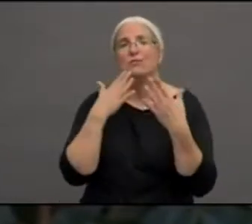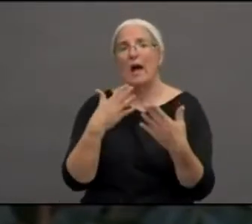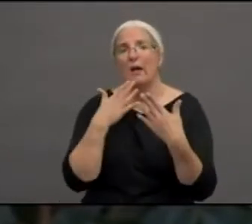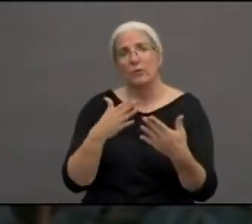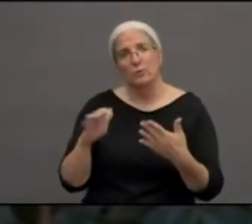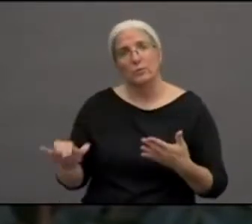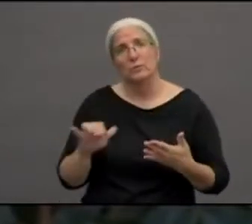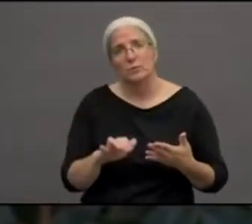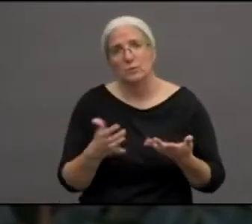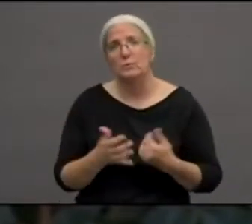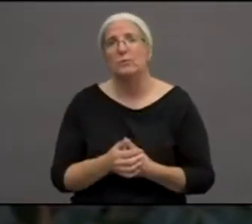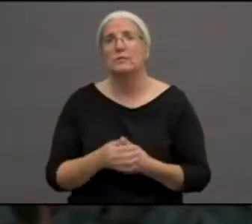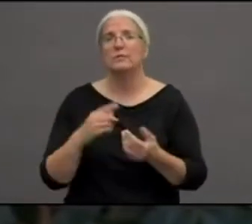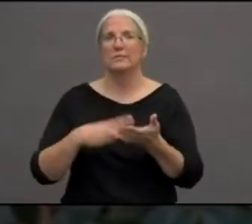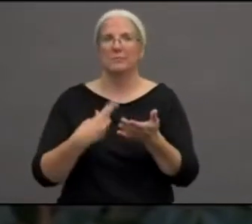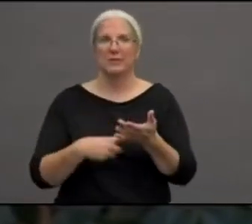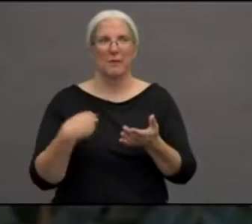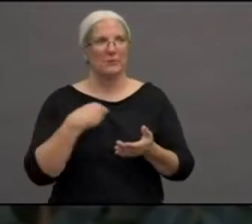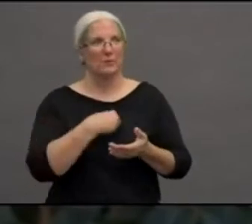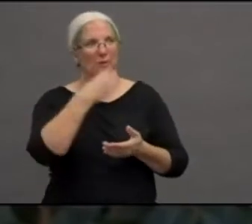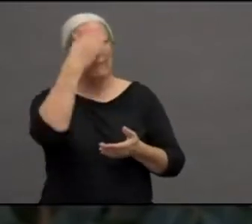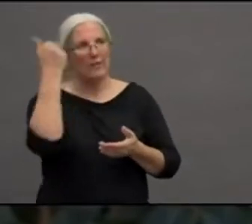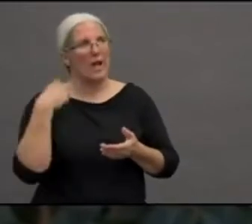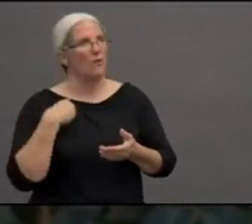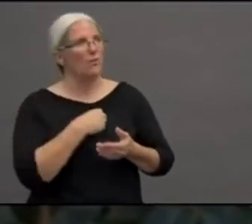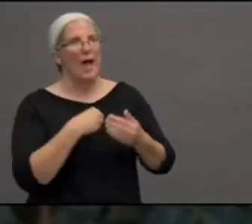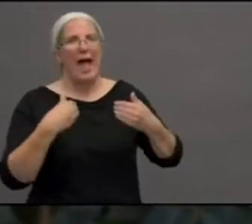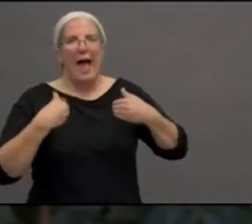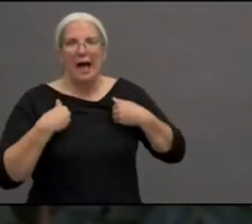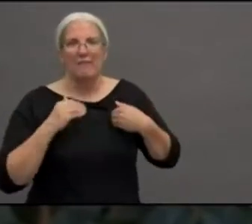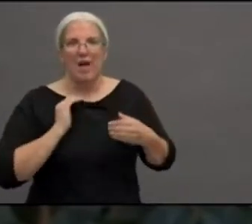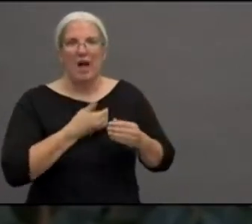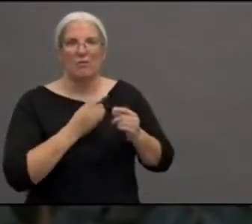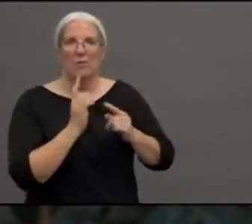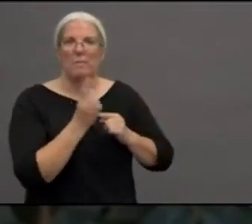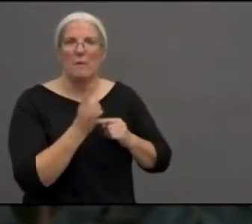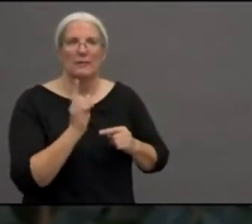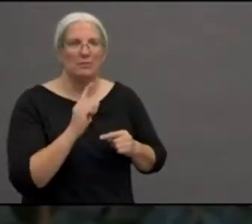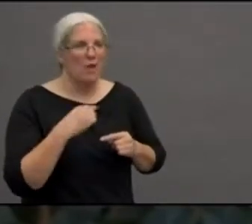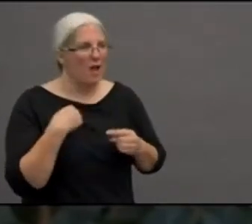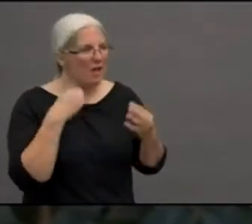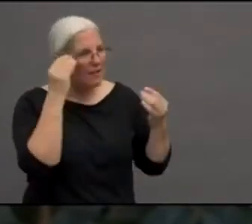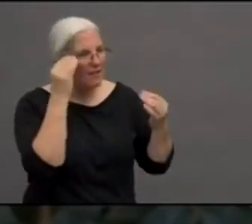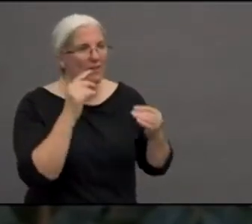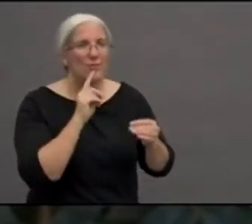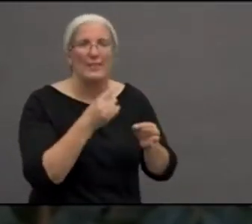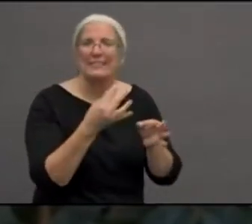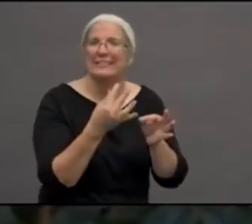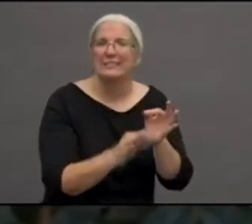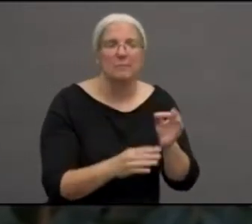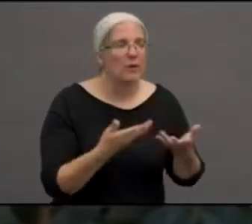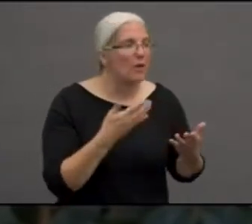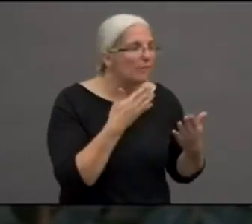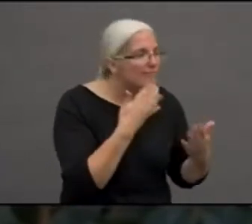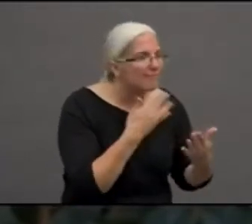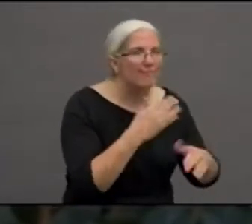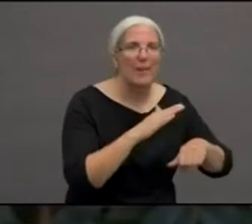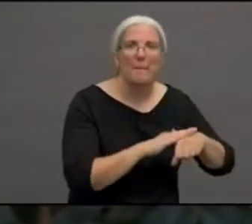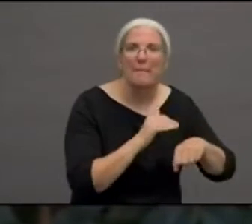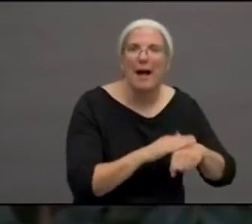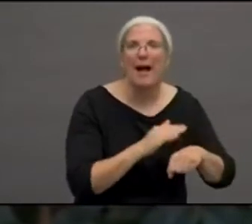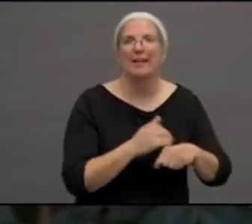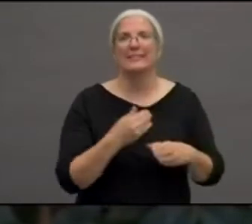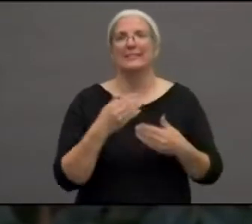have in that moment, whether it's simple as your pet, what you ate, a coffee, your